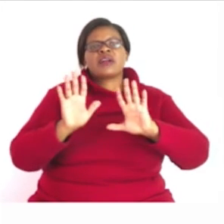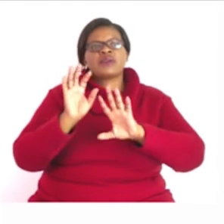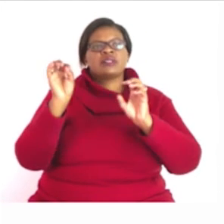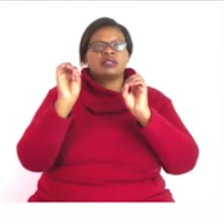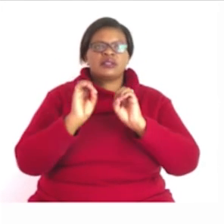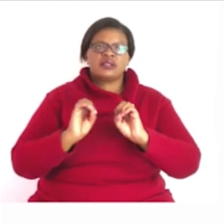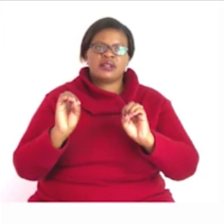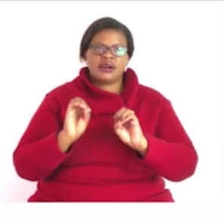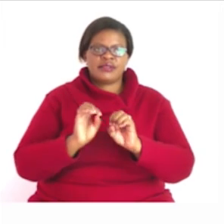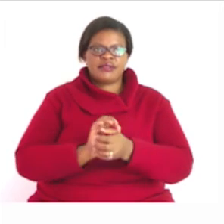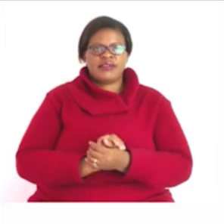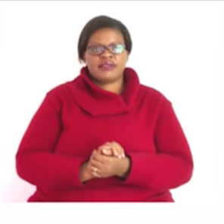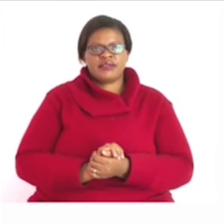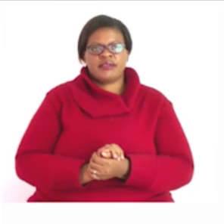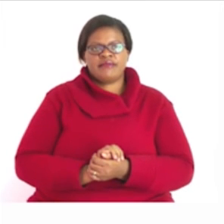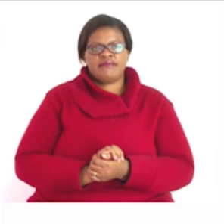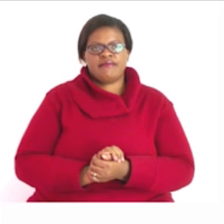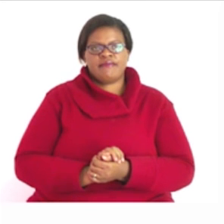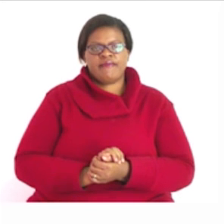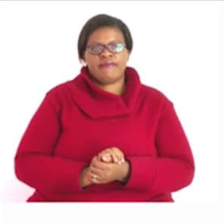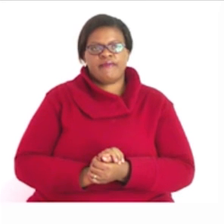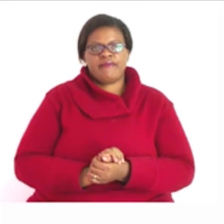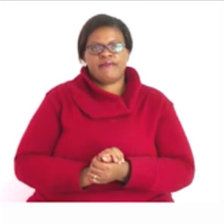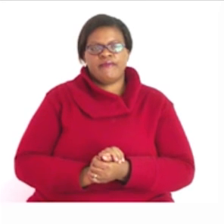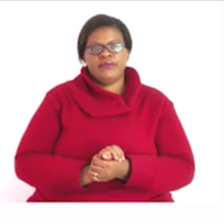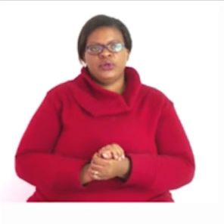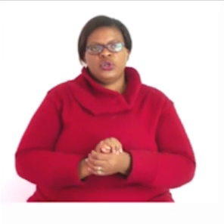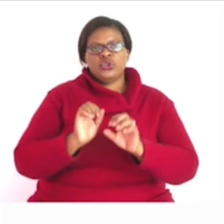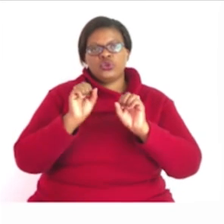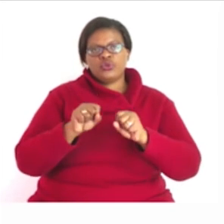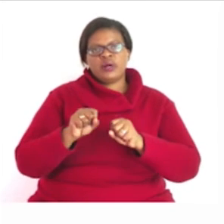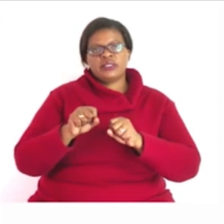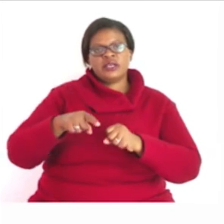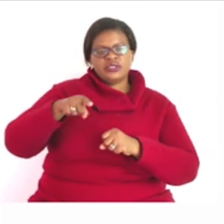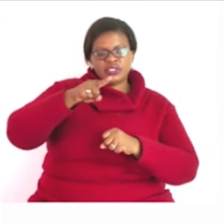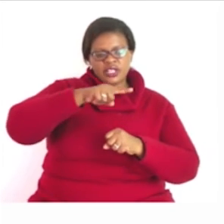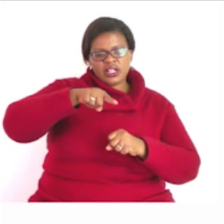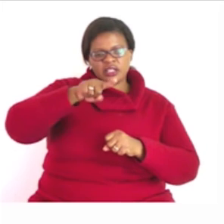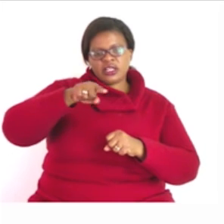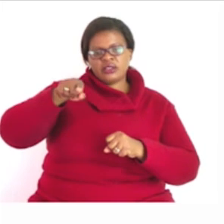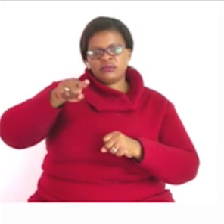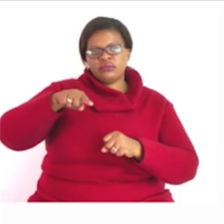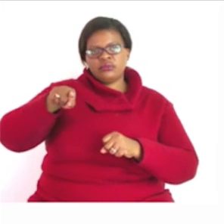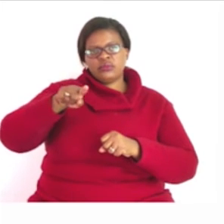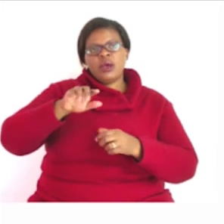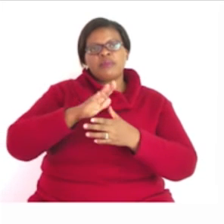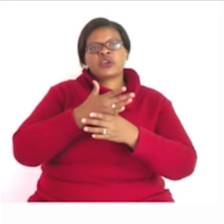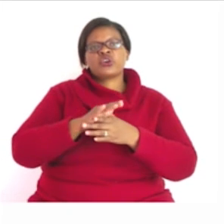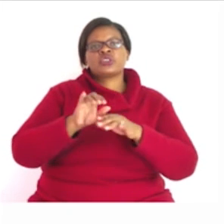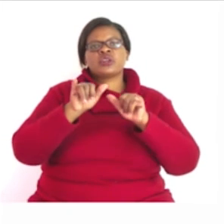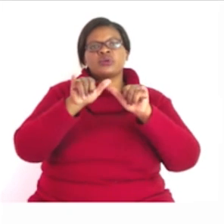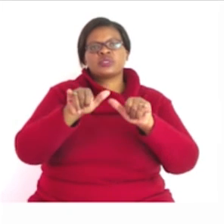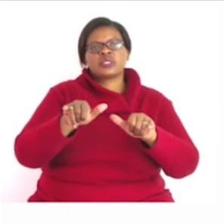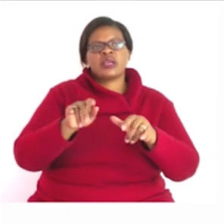numbers that are not colored, put a circle around it. In other words, encircle them because they will be your prime